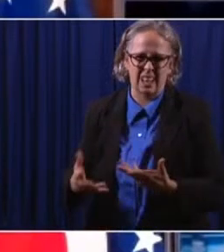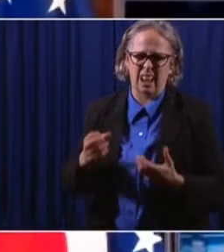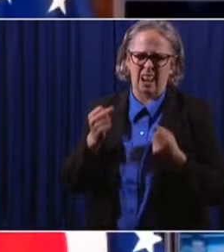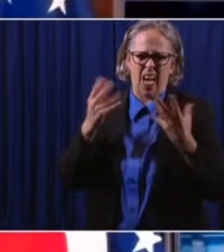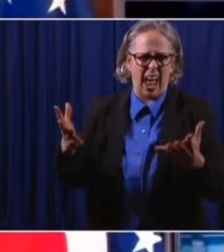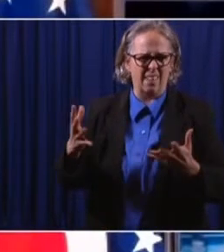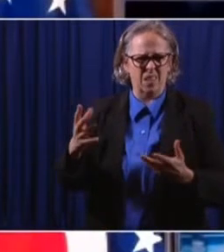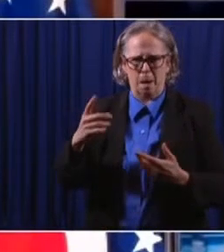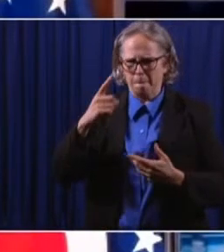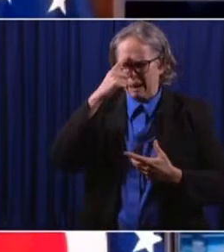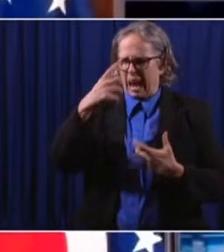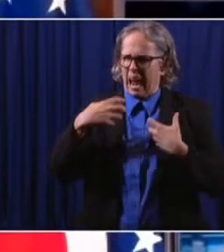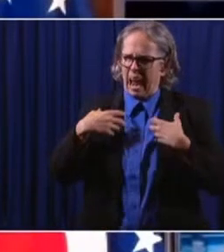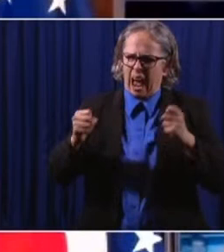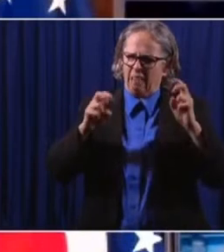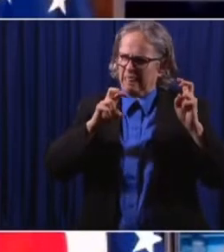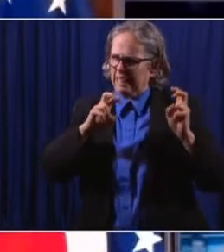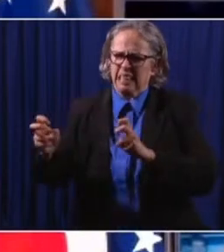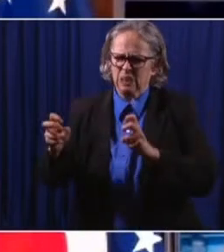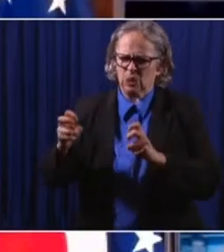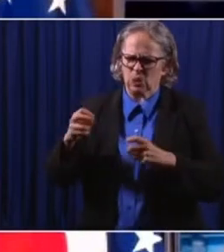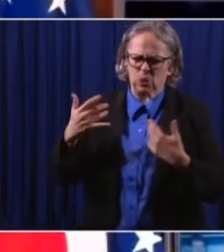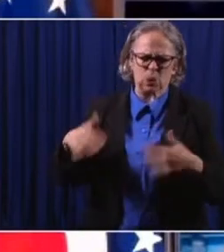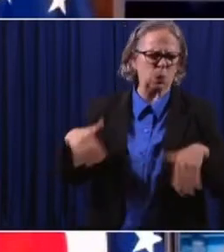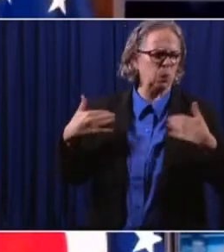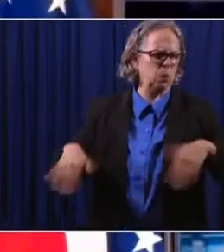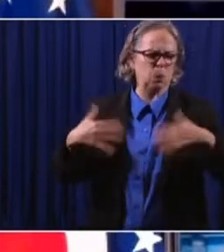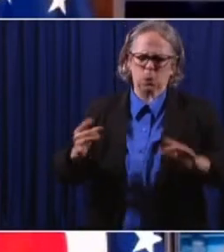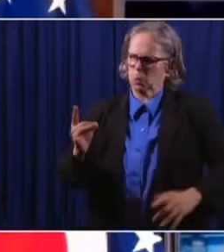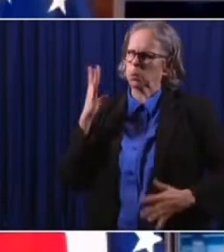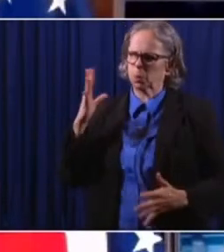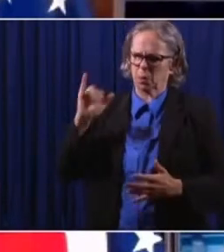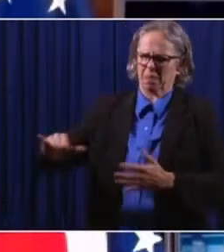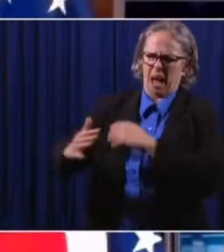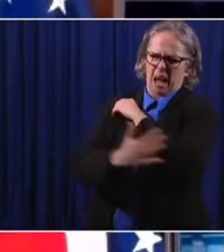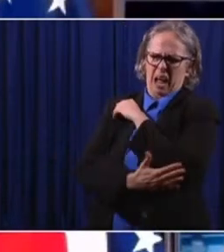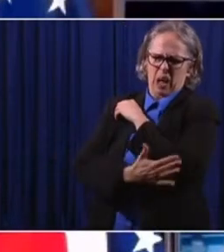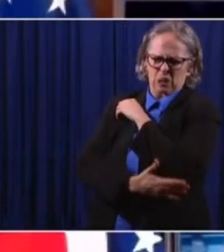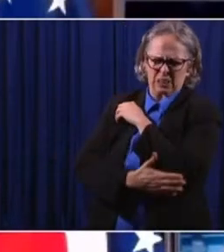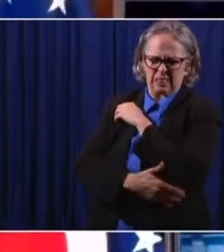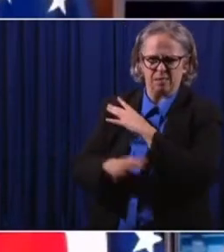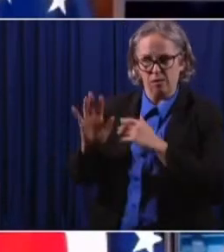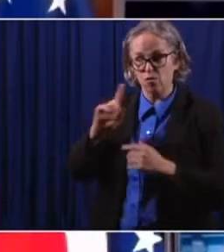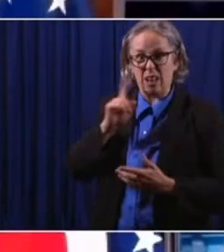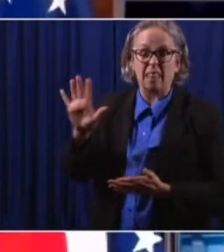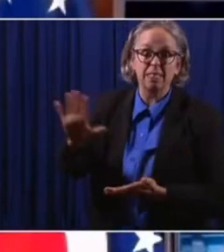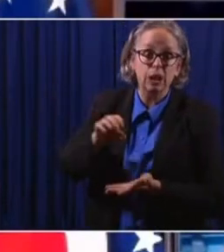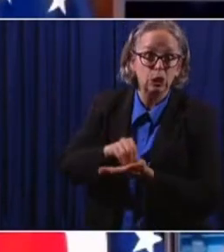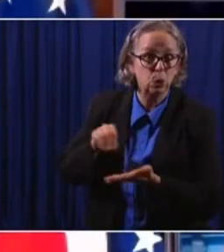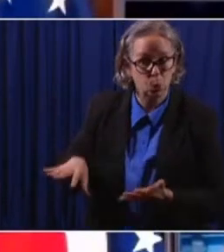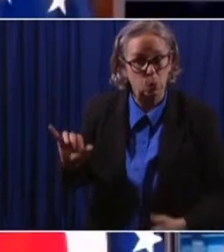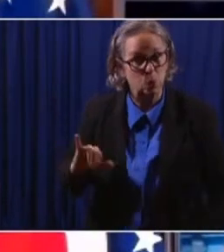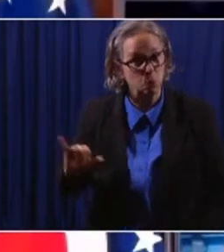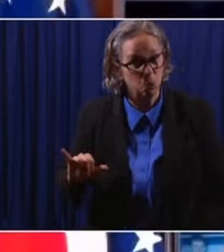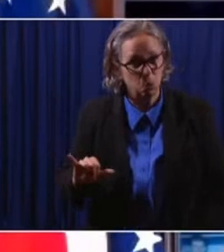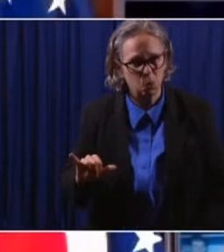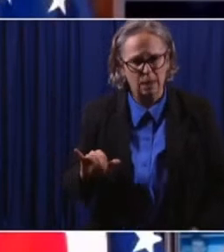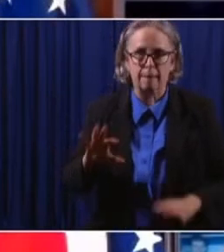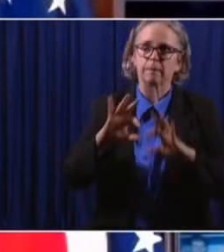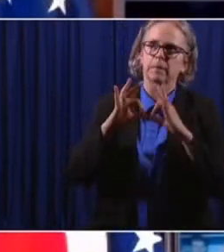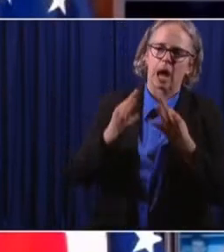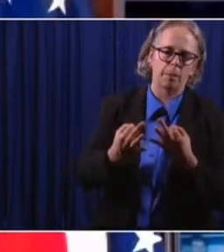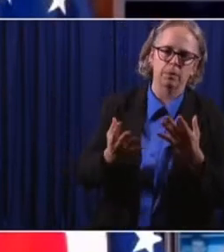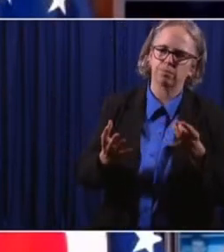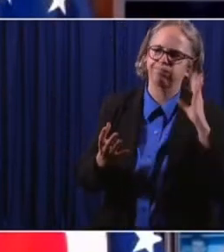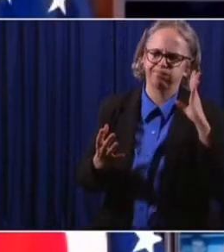illness, mental health issues, I should say, among students and their families in the